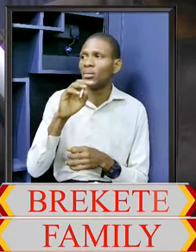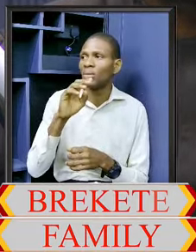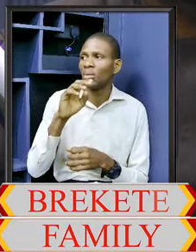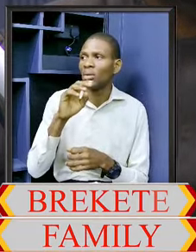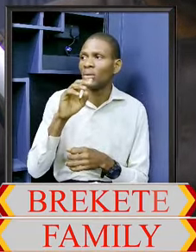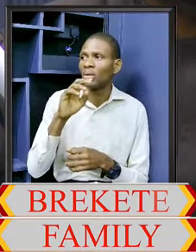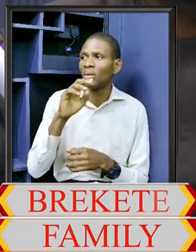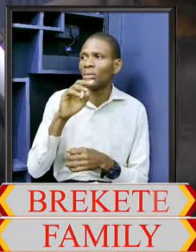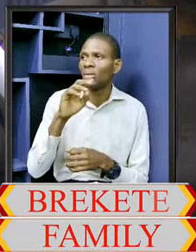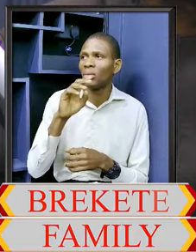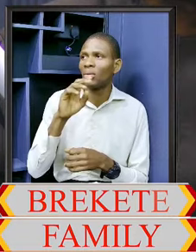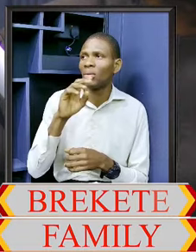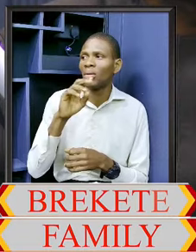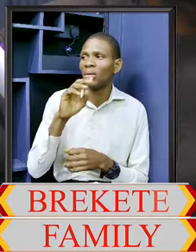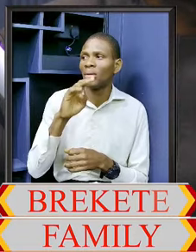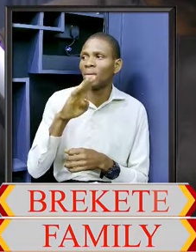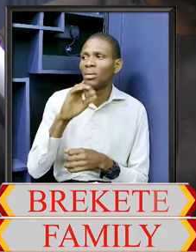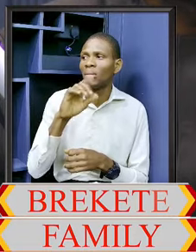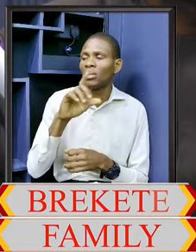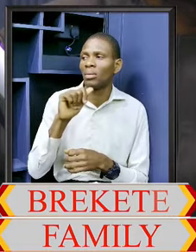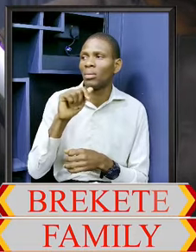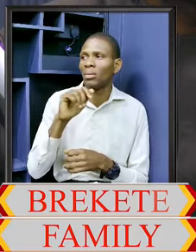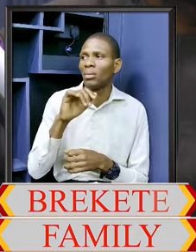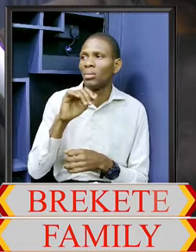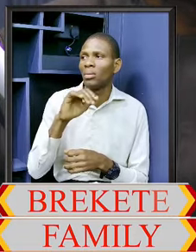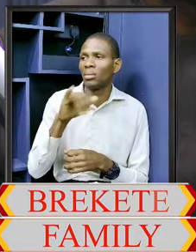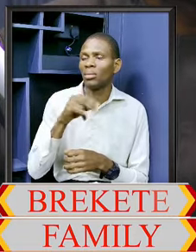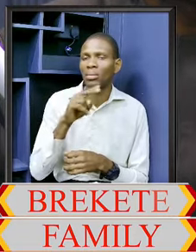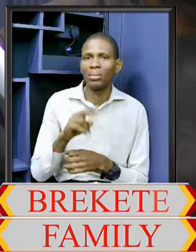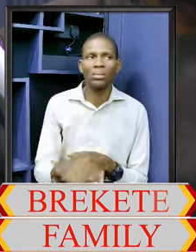Alhaji Shamsuddin Apologun.